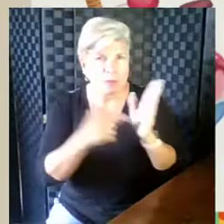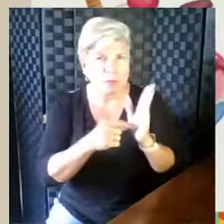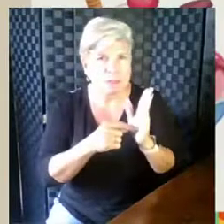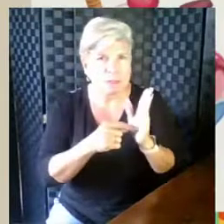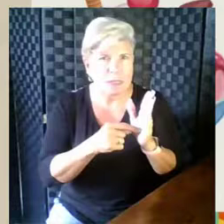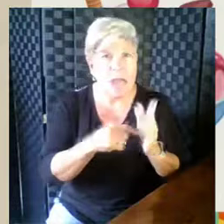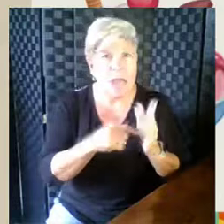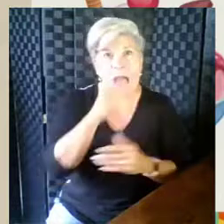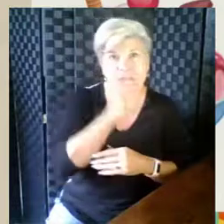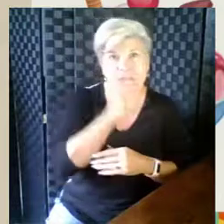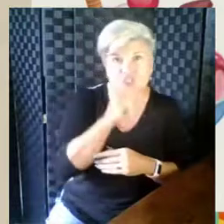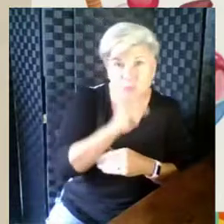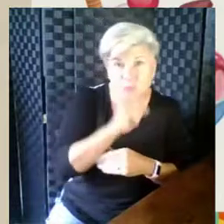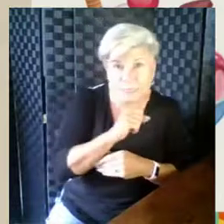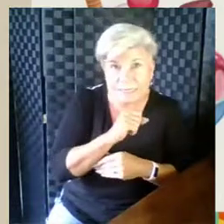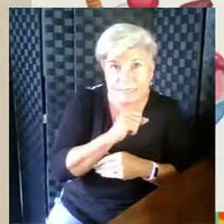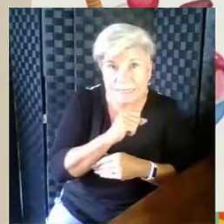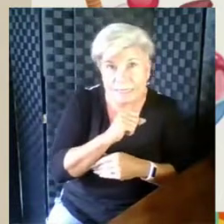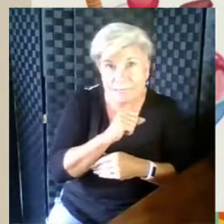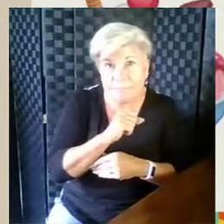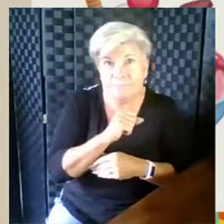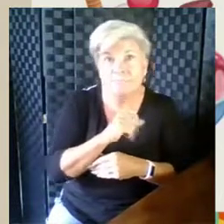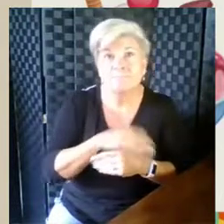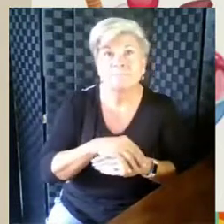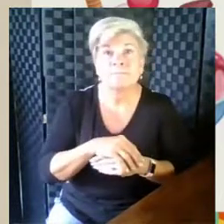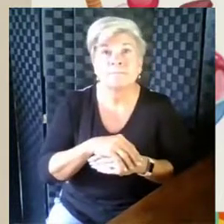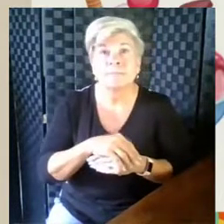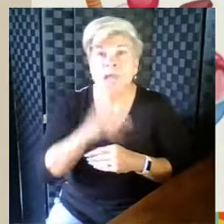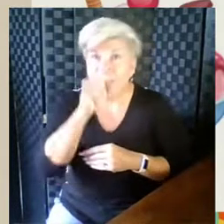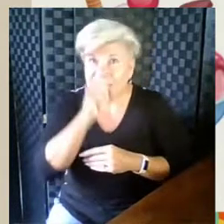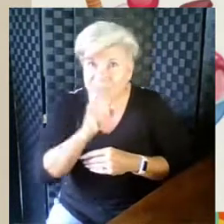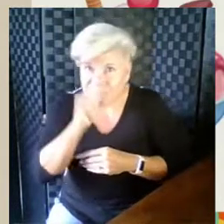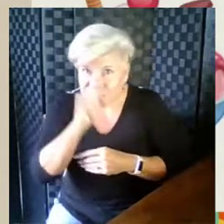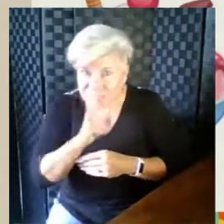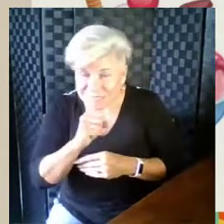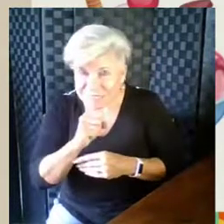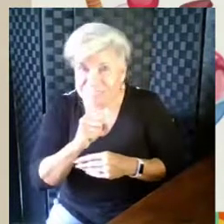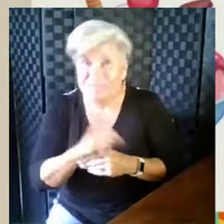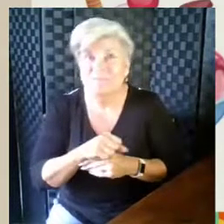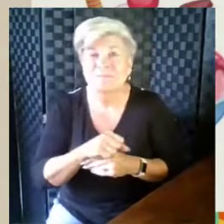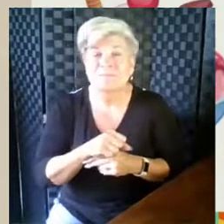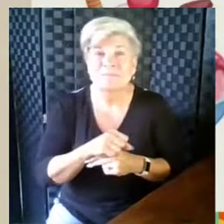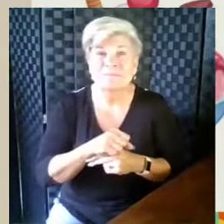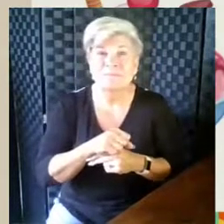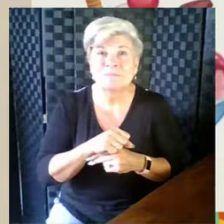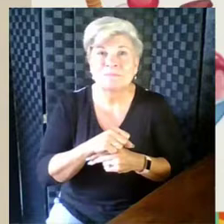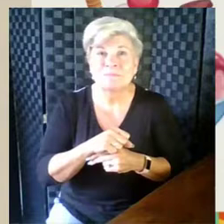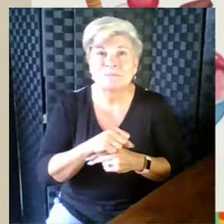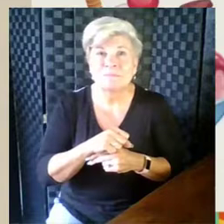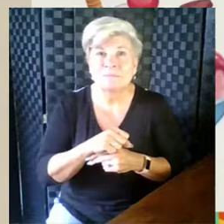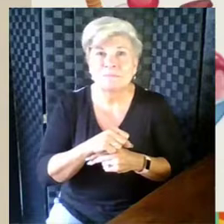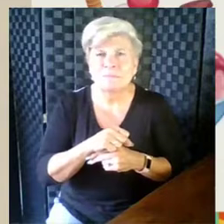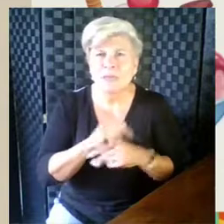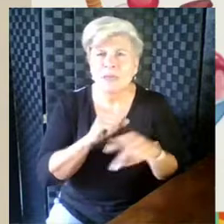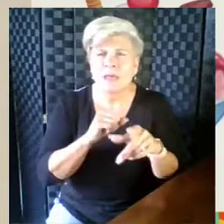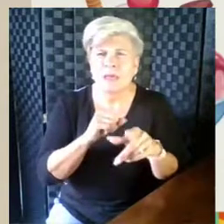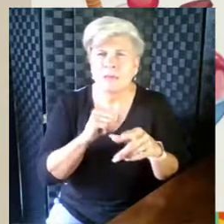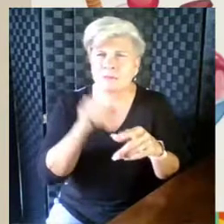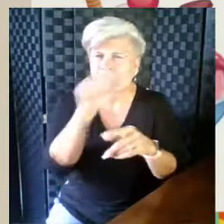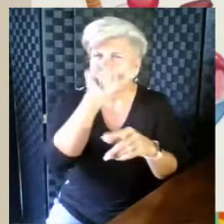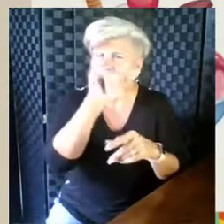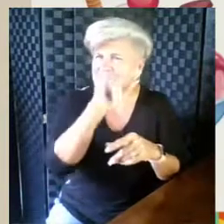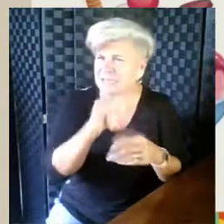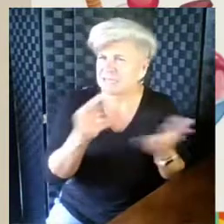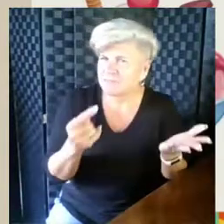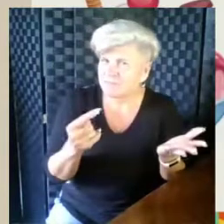word ice cream in the first sentence, in the second sentence. Now, I've highlighted the